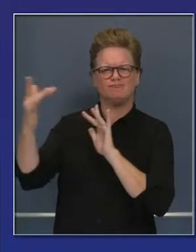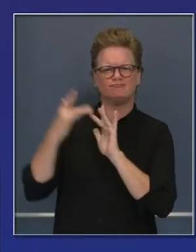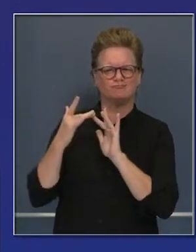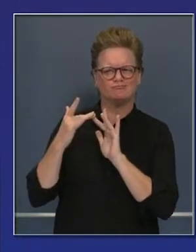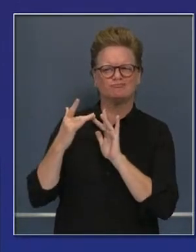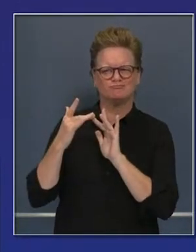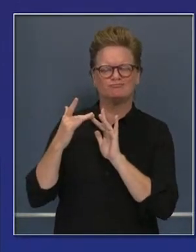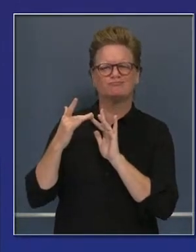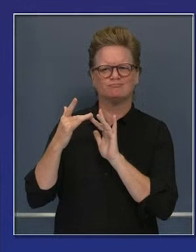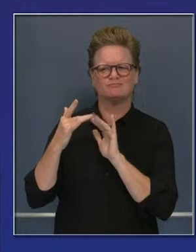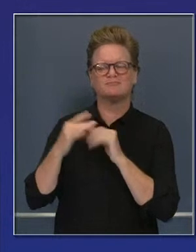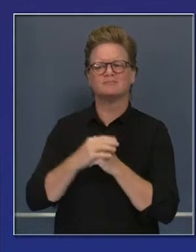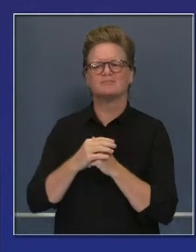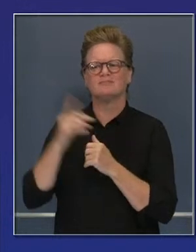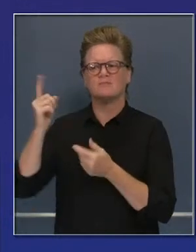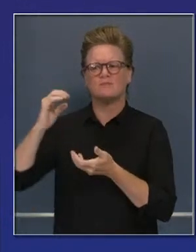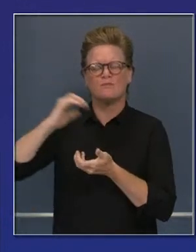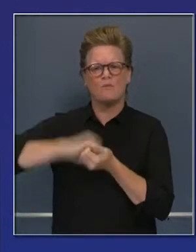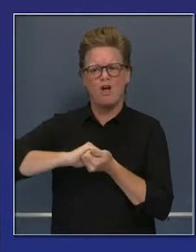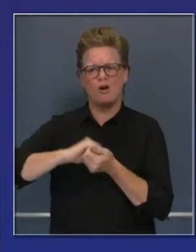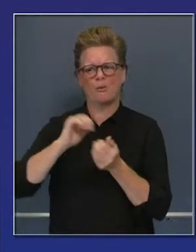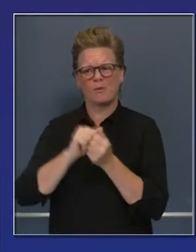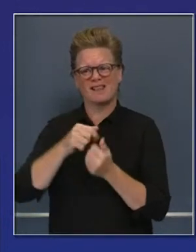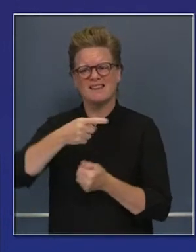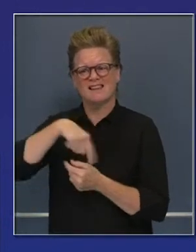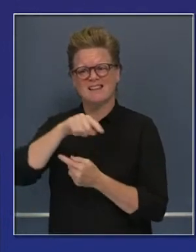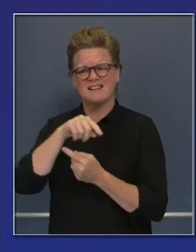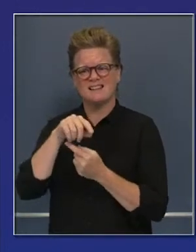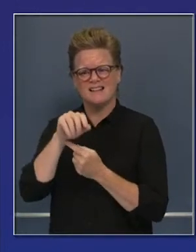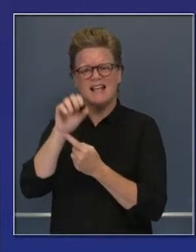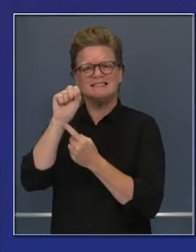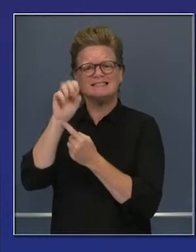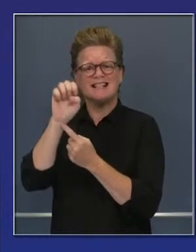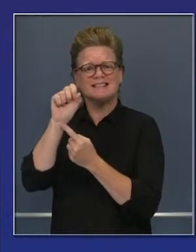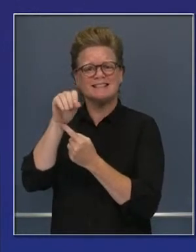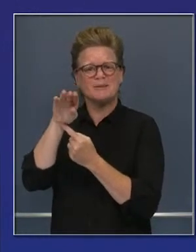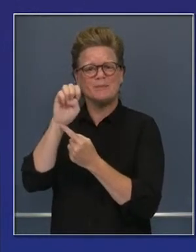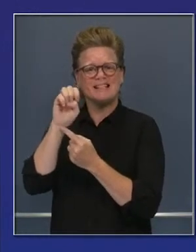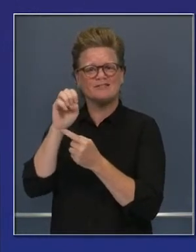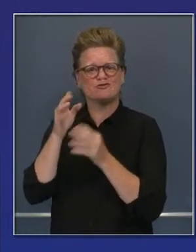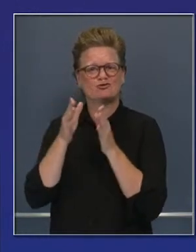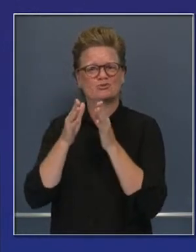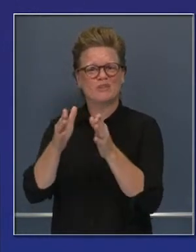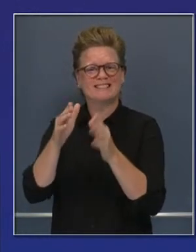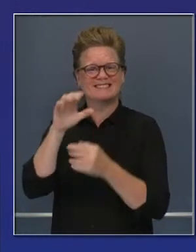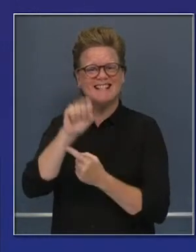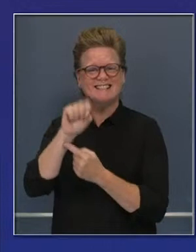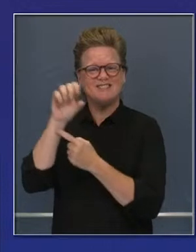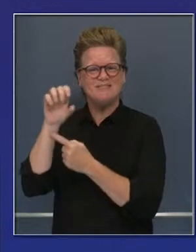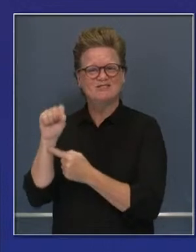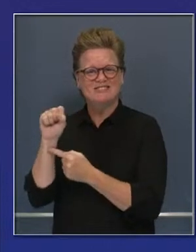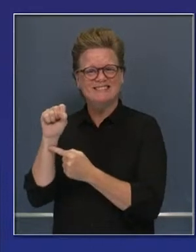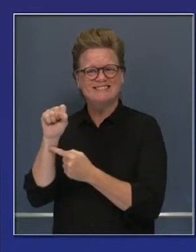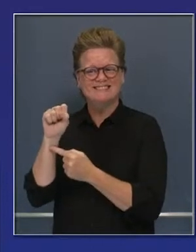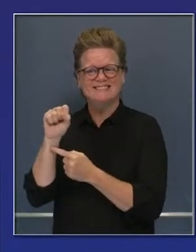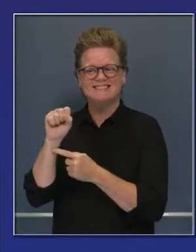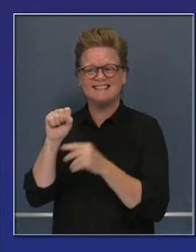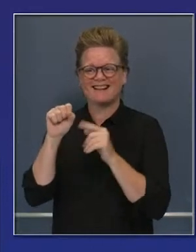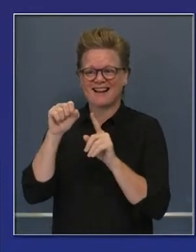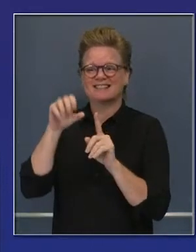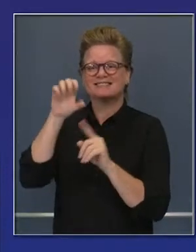partnership with Sesame Street. And as a consequence of those discussions, Sesame Street